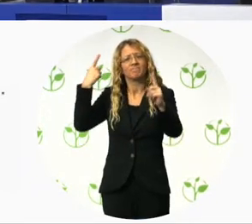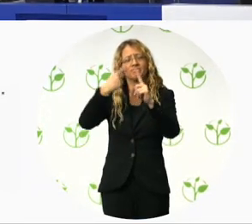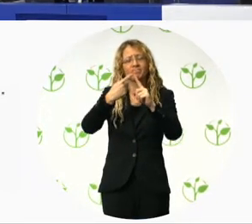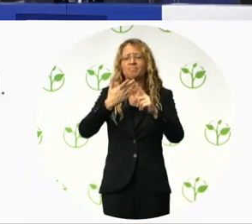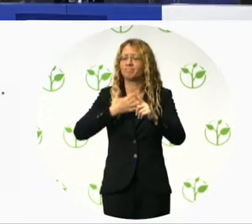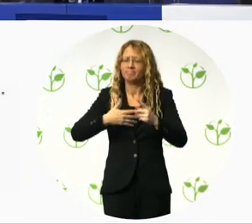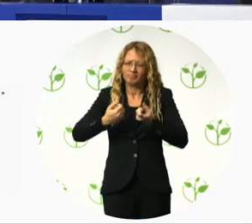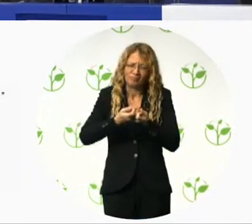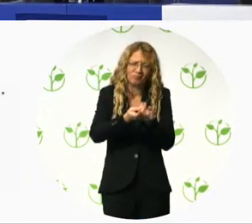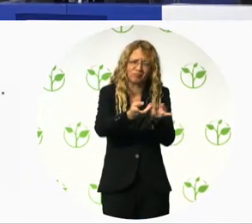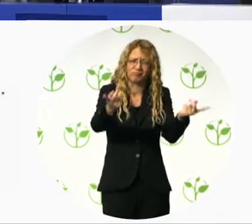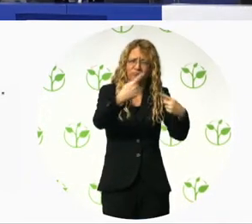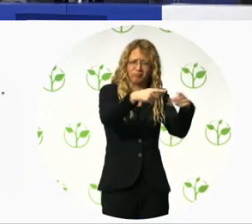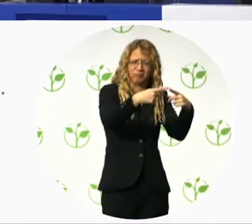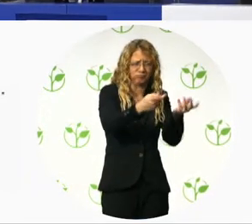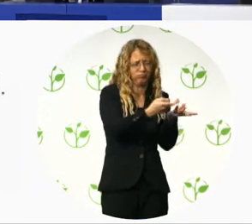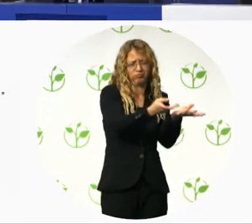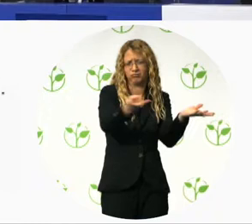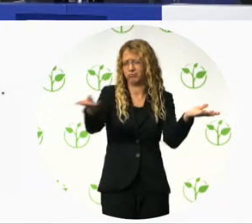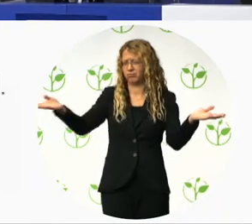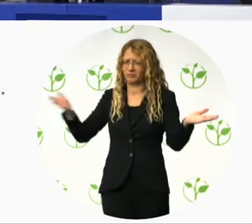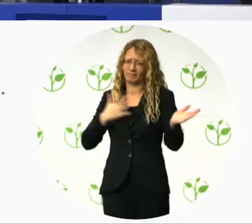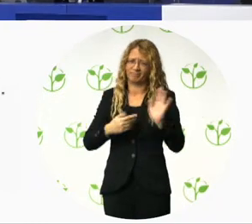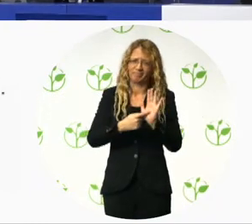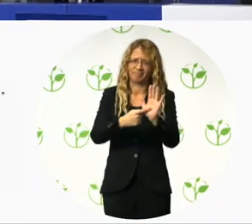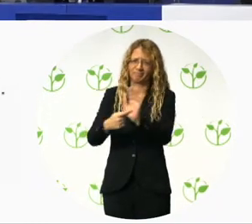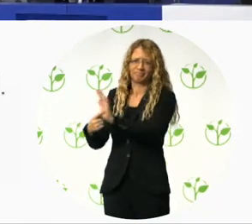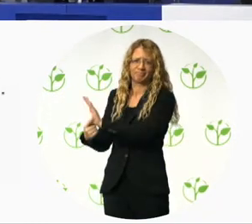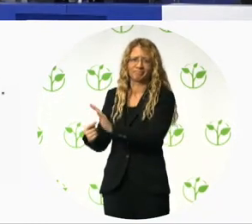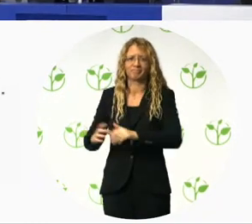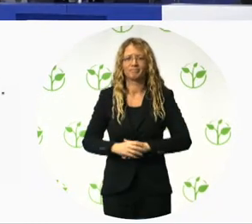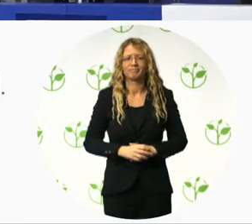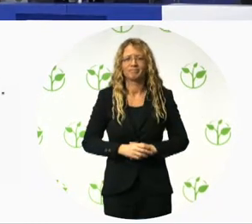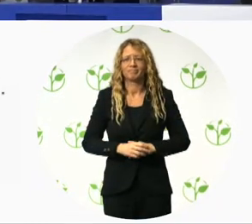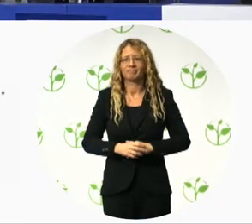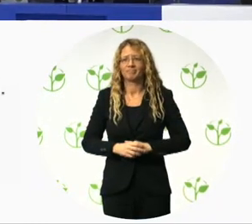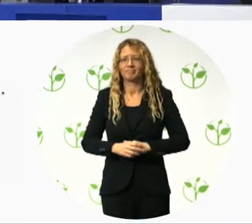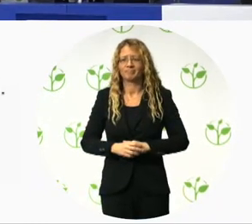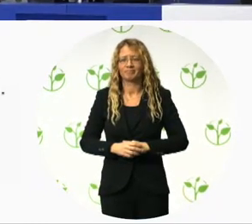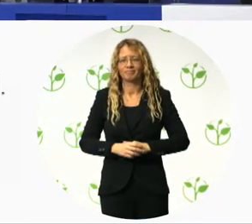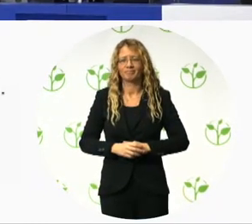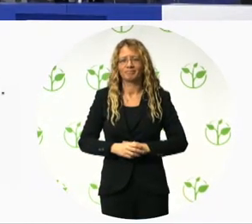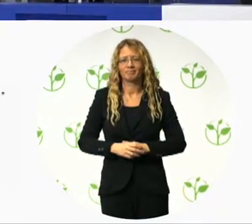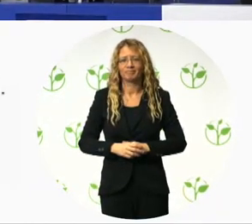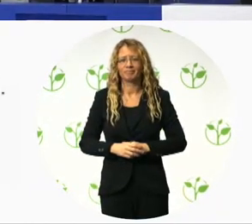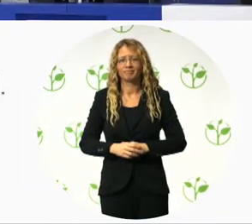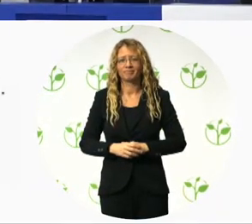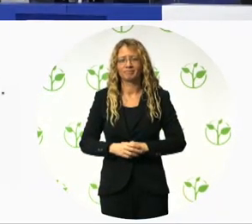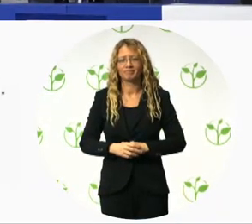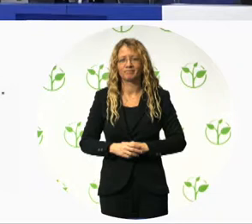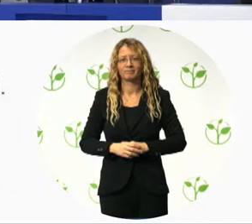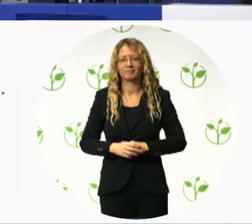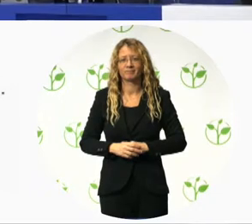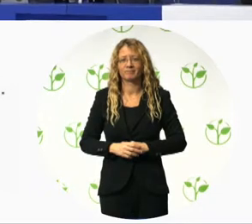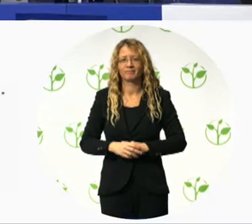this challenge with me. I just bring here, they cannot be present here, but they are always with us. And beside us three people, there are all